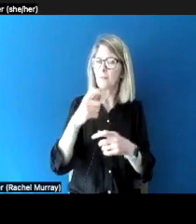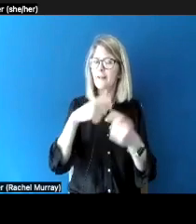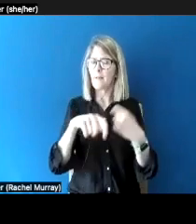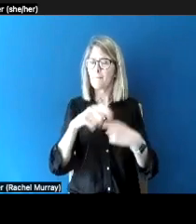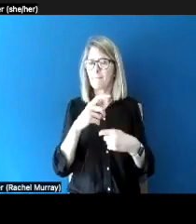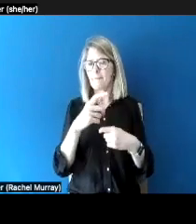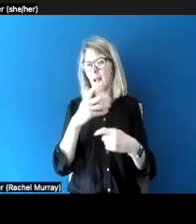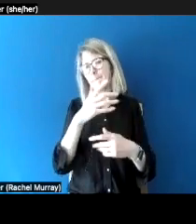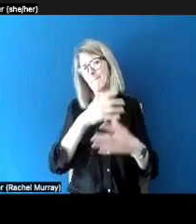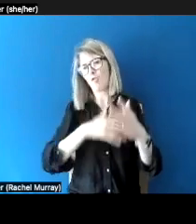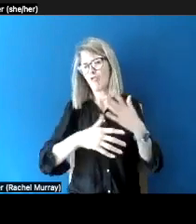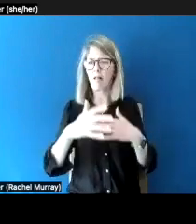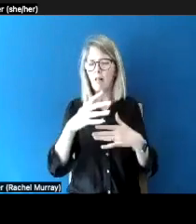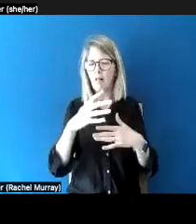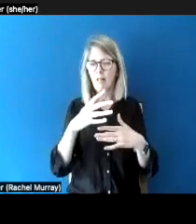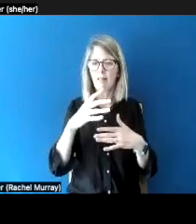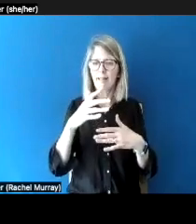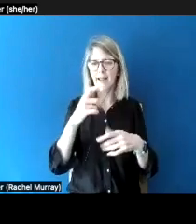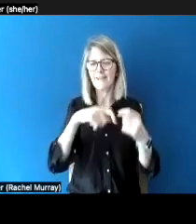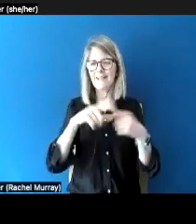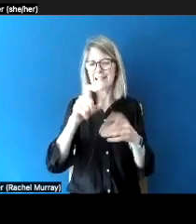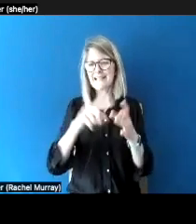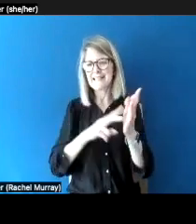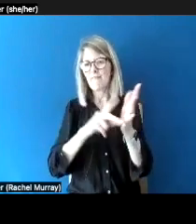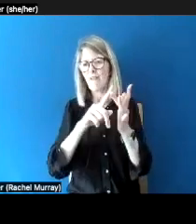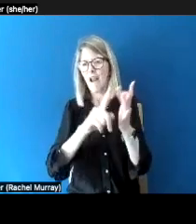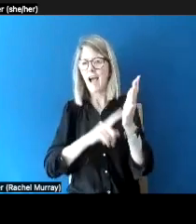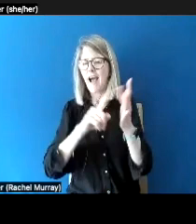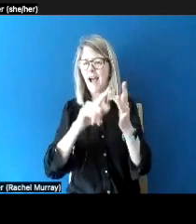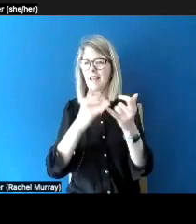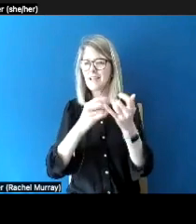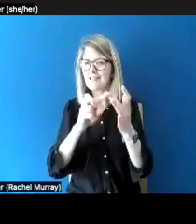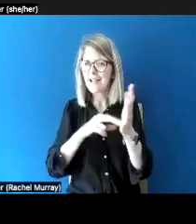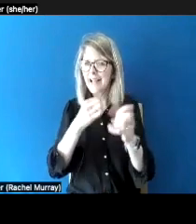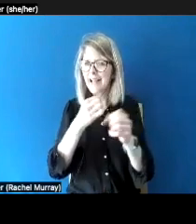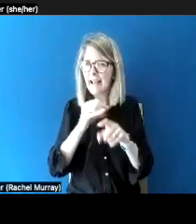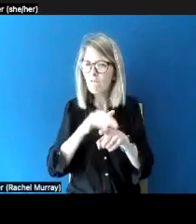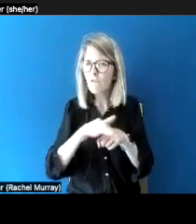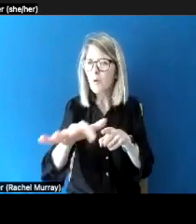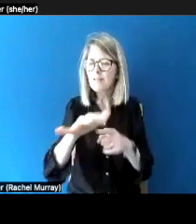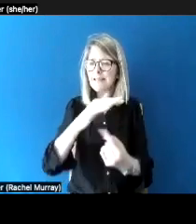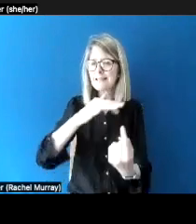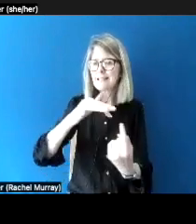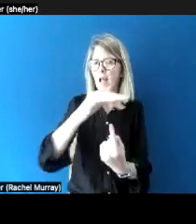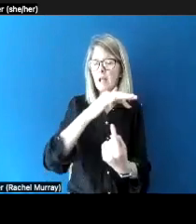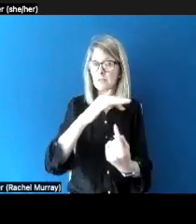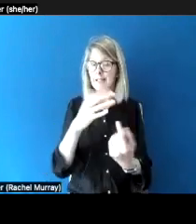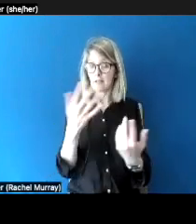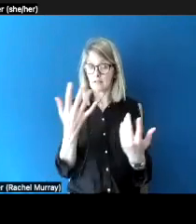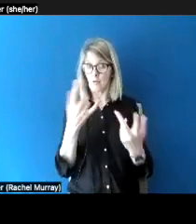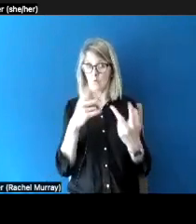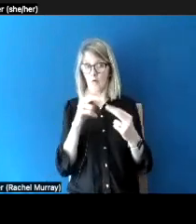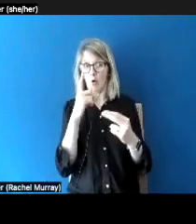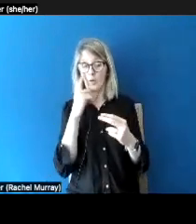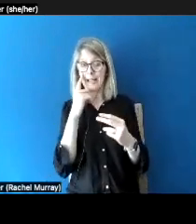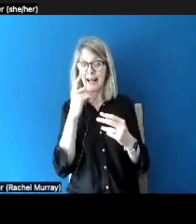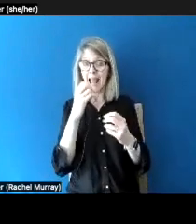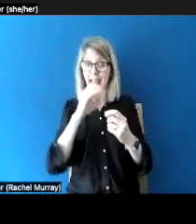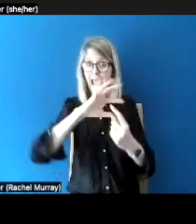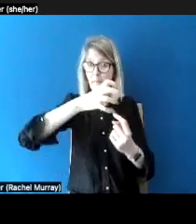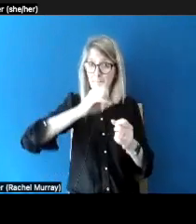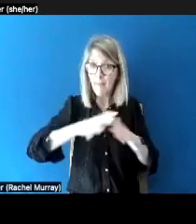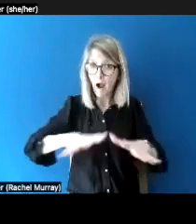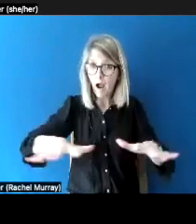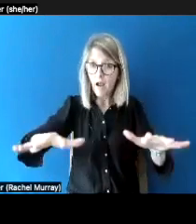society. So this was a very important question, because if you are looking at the empire, then what are the